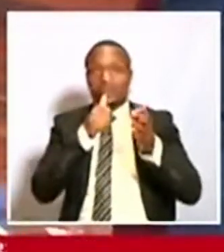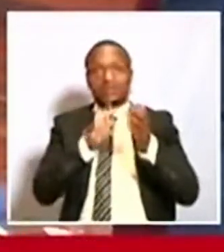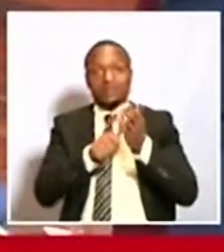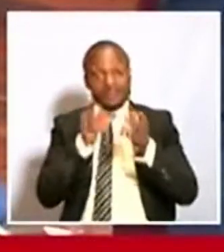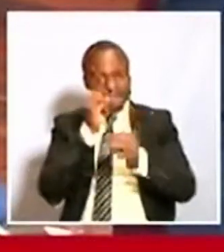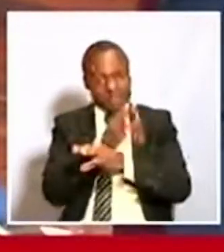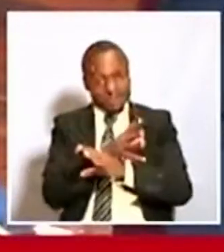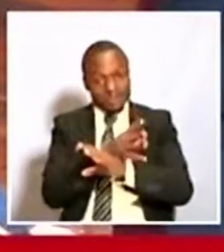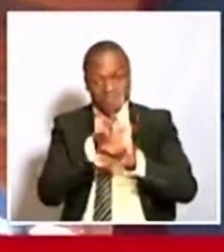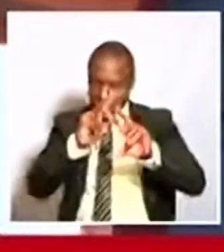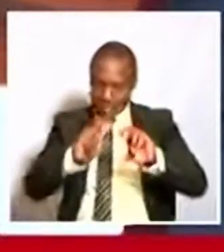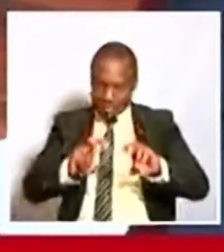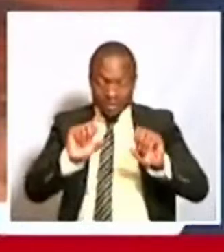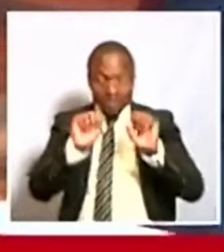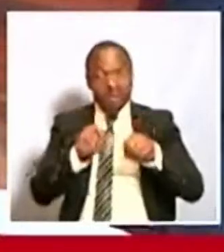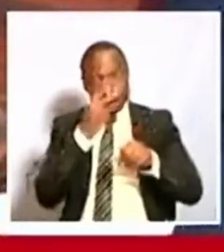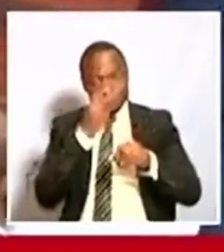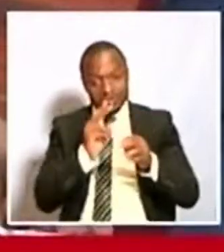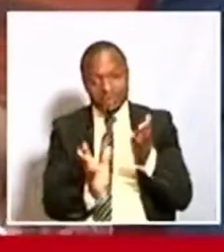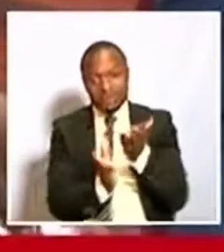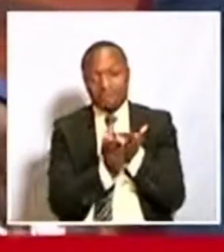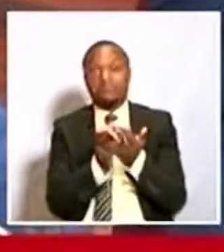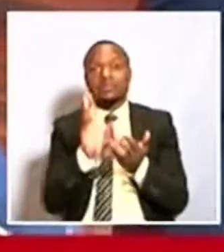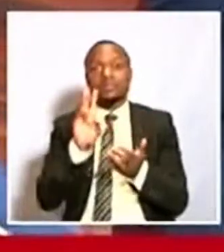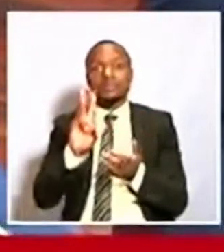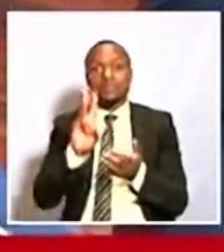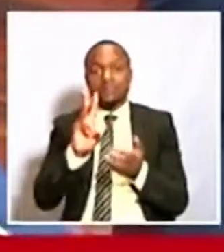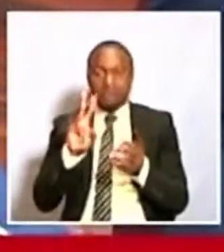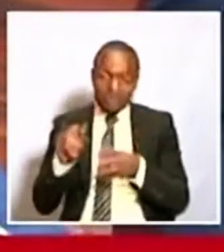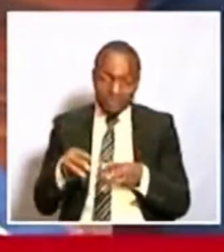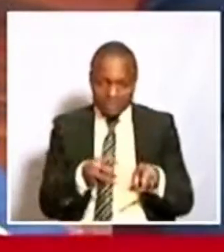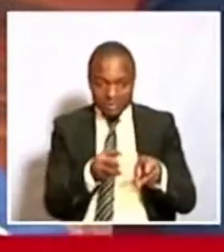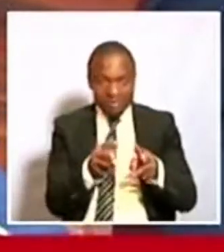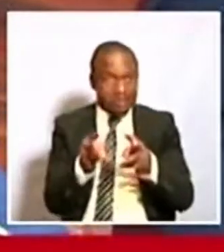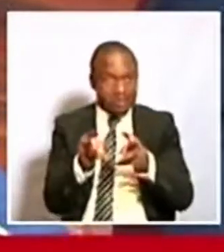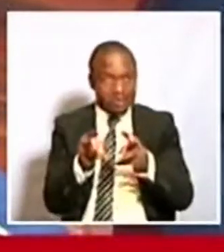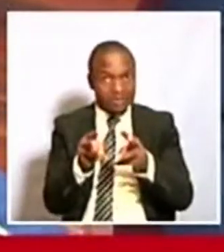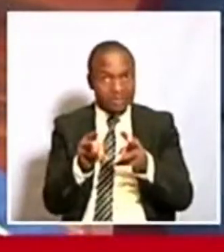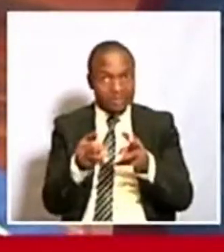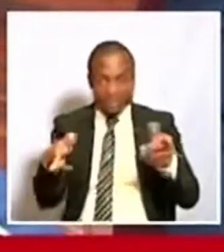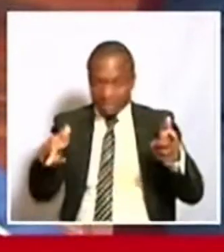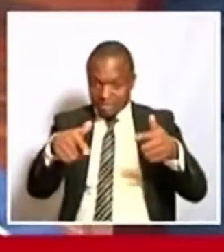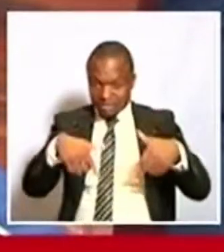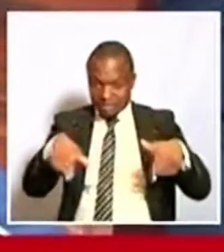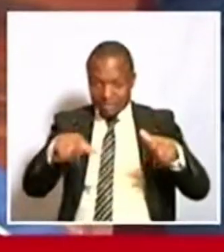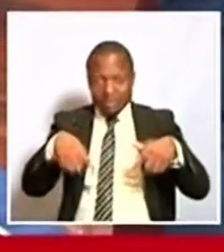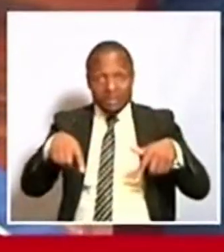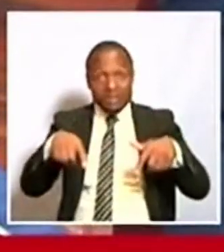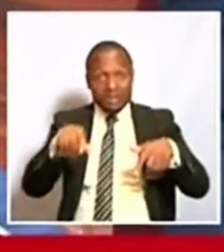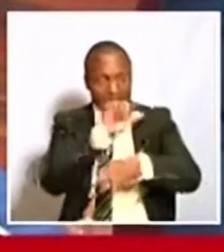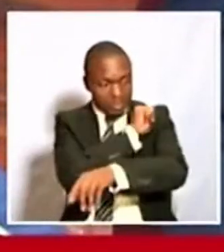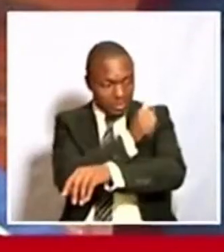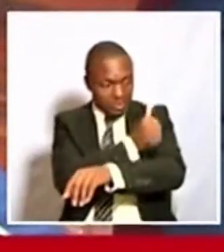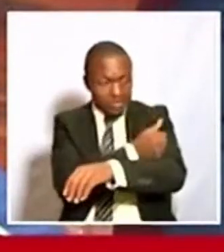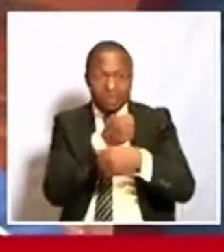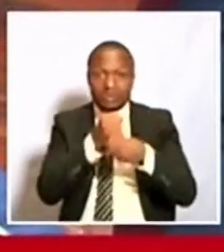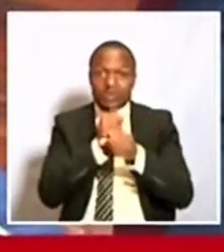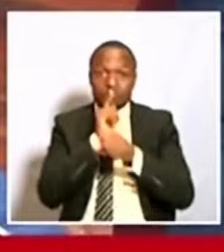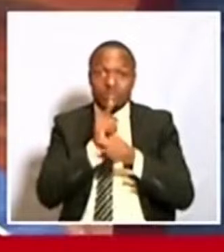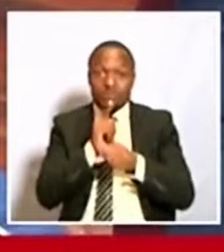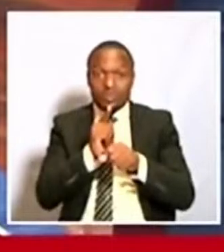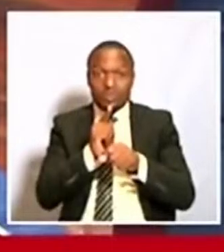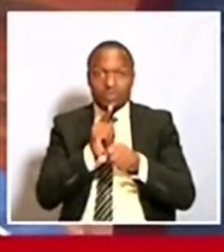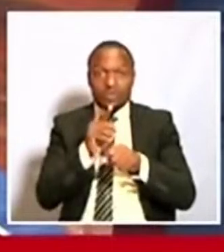Appendix 6. The remedial measure is that the local authority will ensure that all